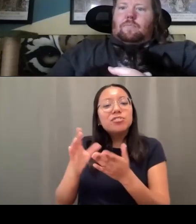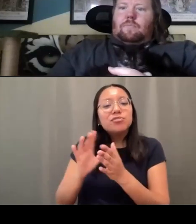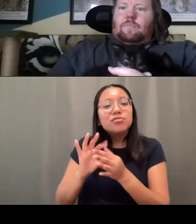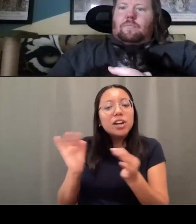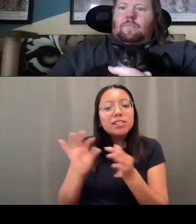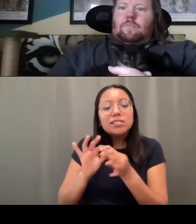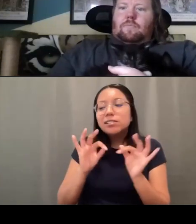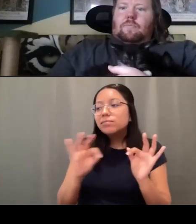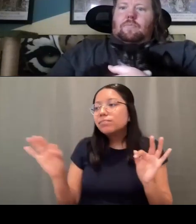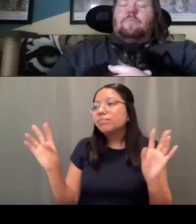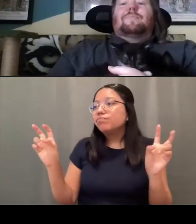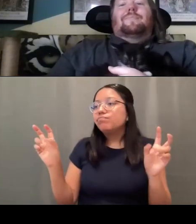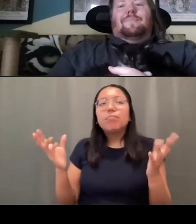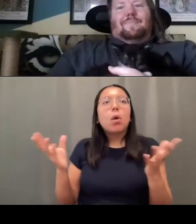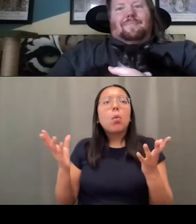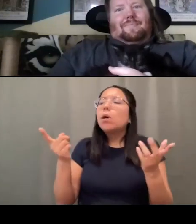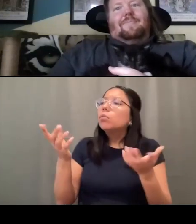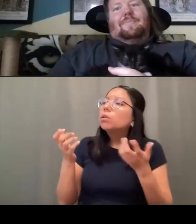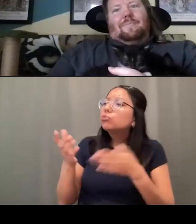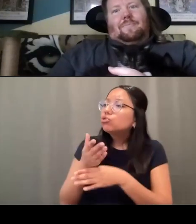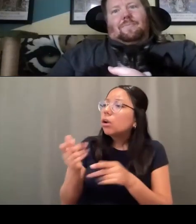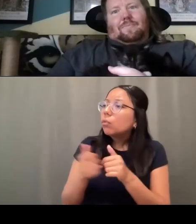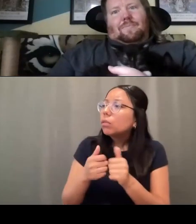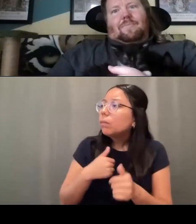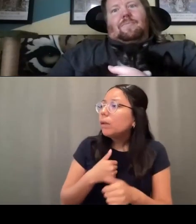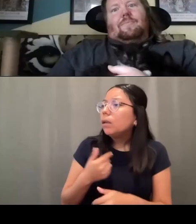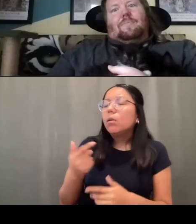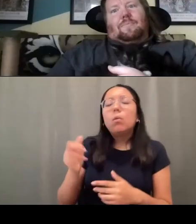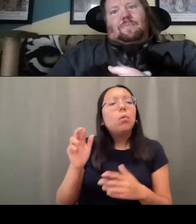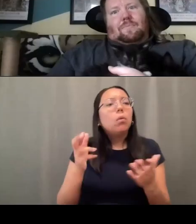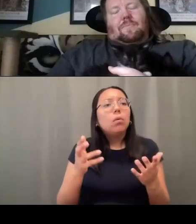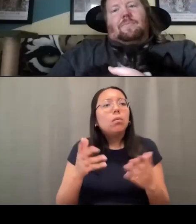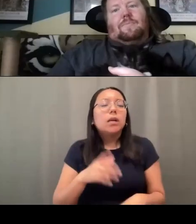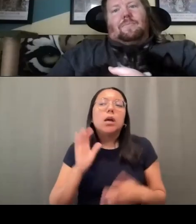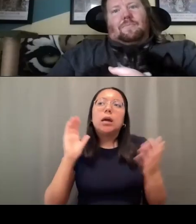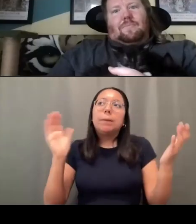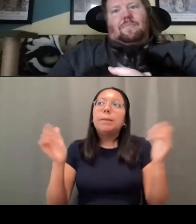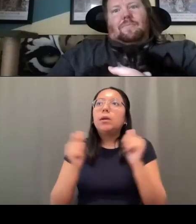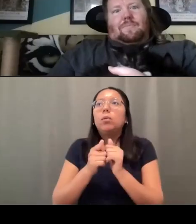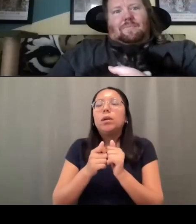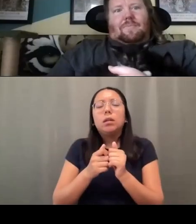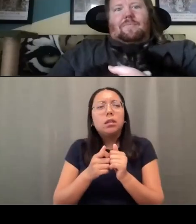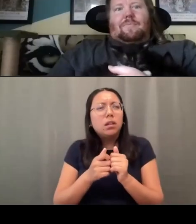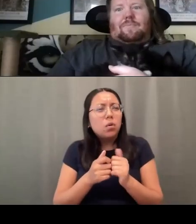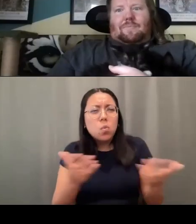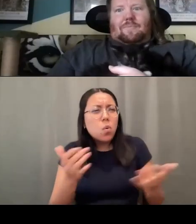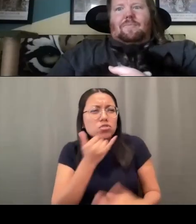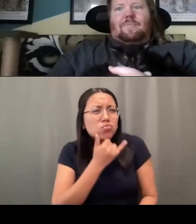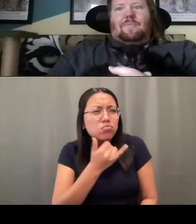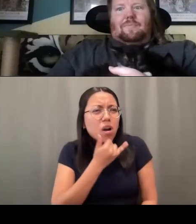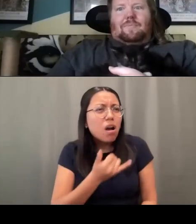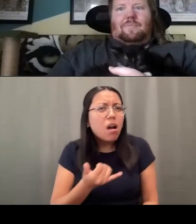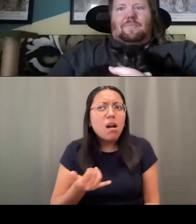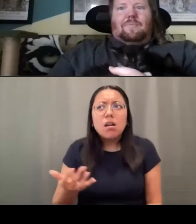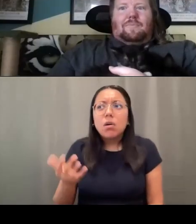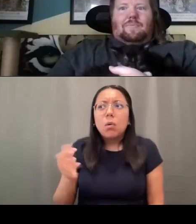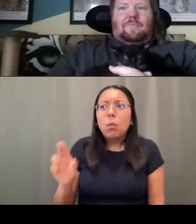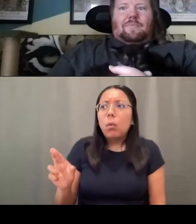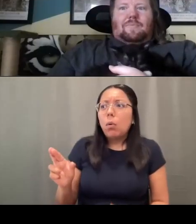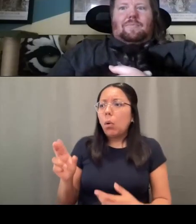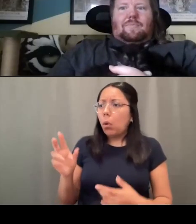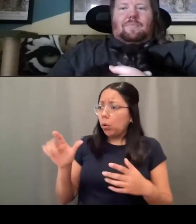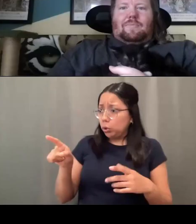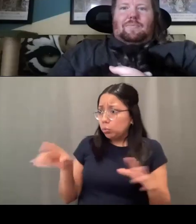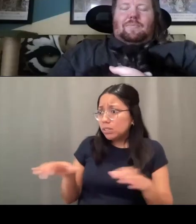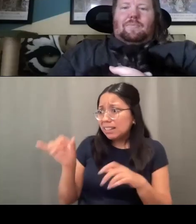like, oh, did you do that? Or what's wrong? Or, yeah, I mean, it wasn't loaded with anything. It was a very wide open question